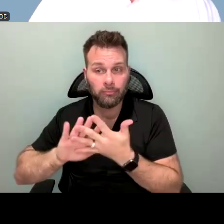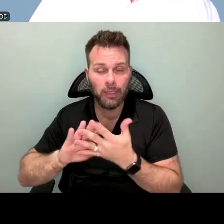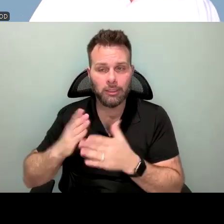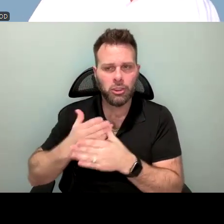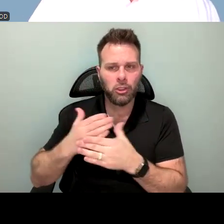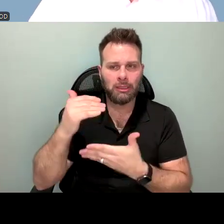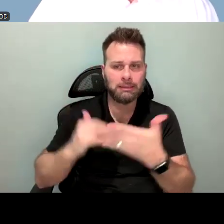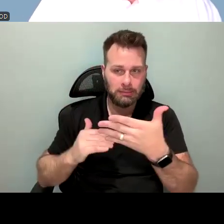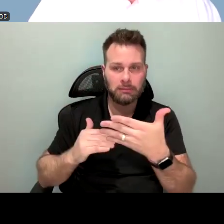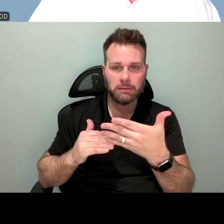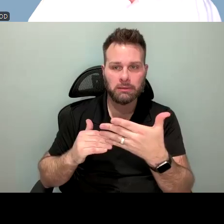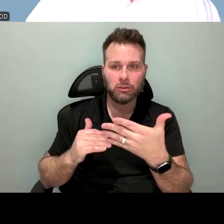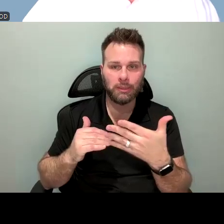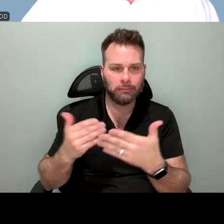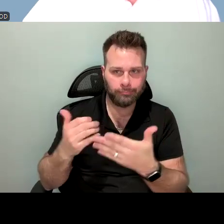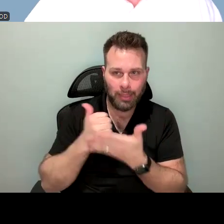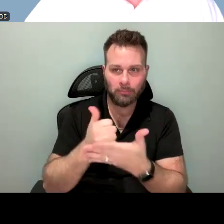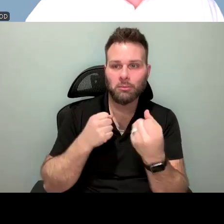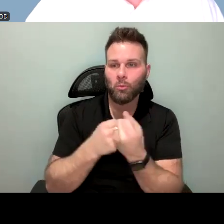try to facilitate some of that.